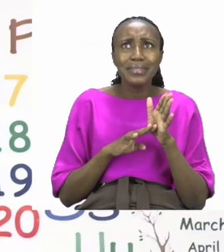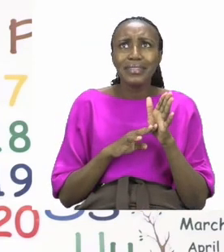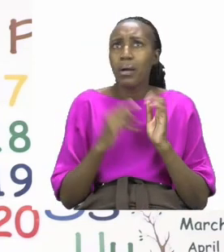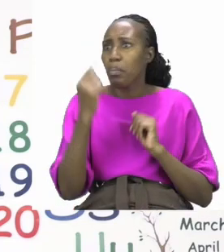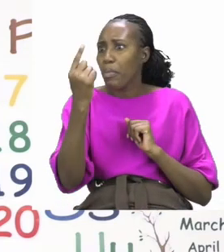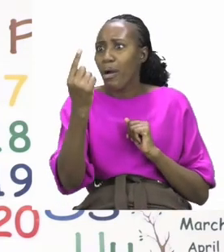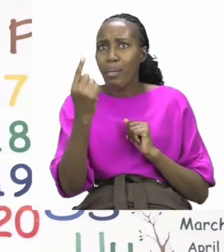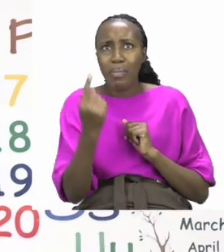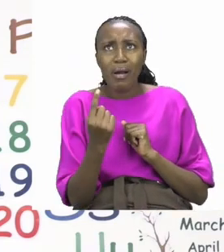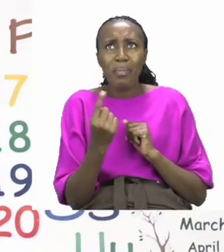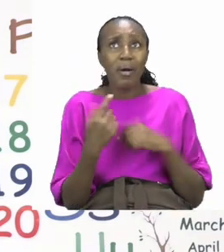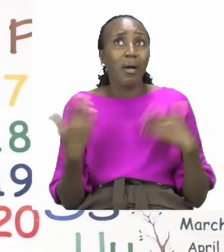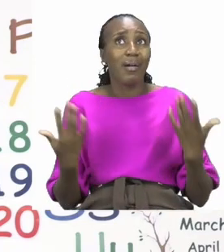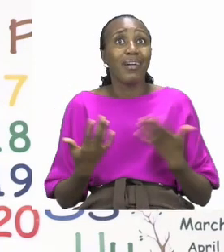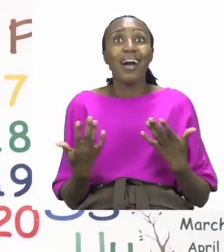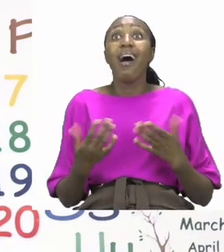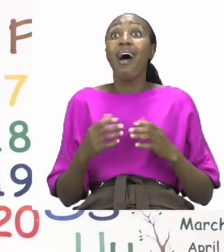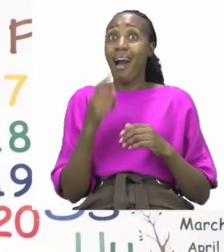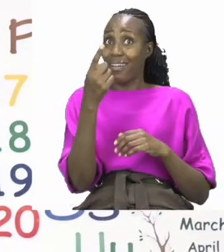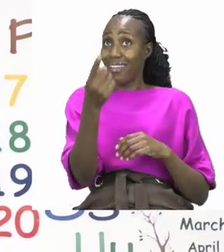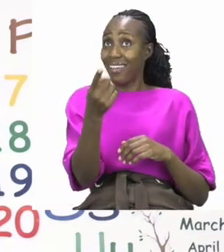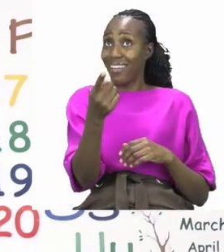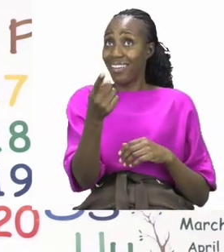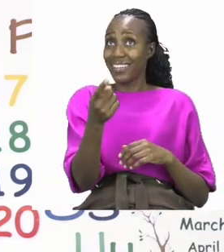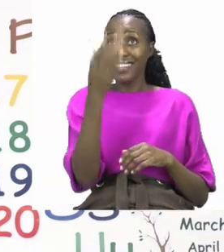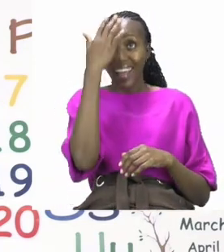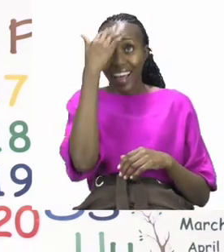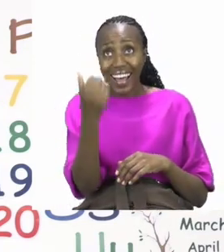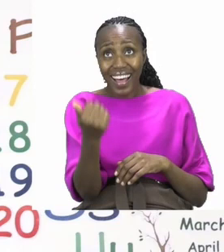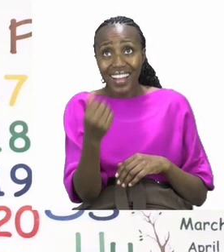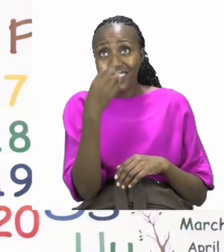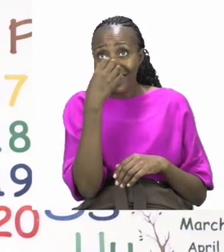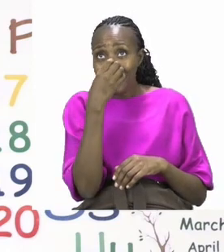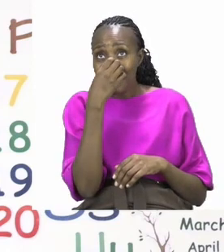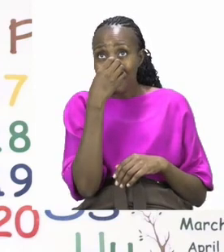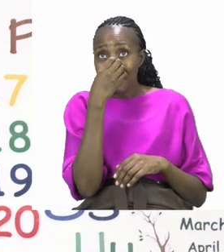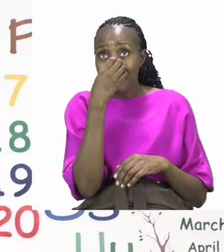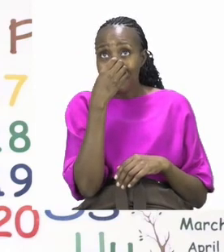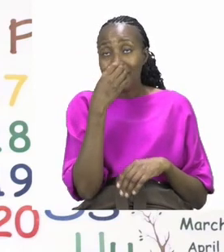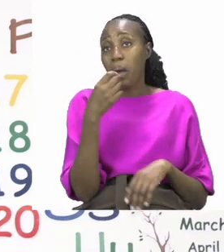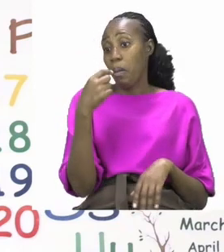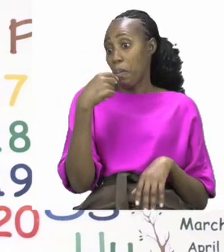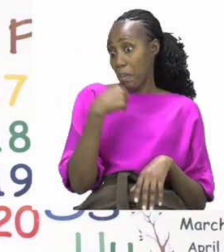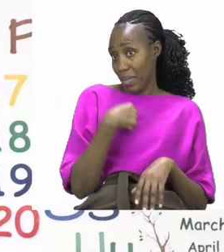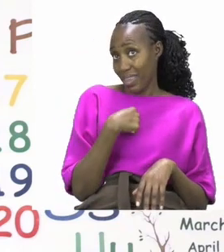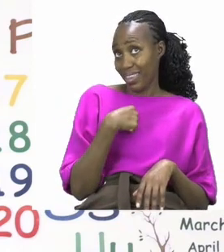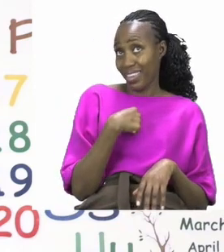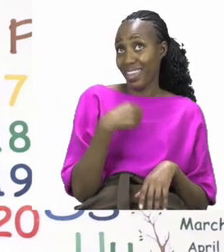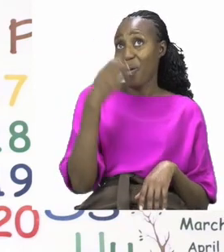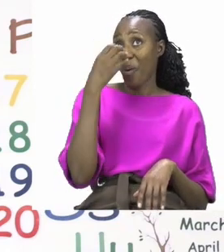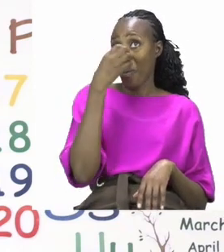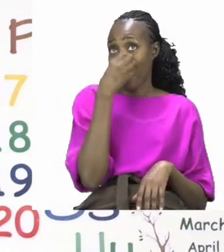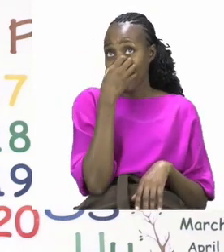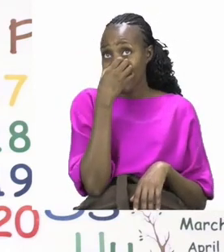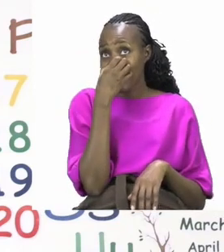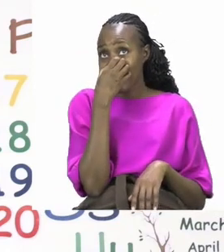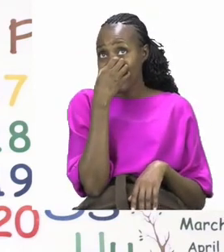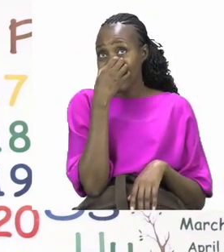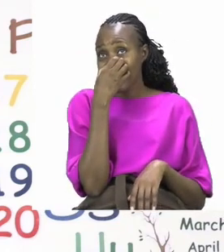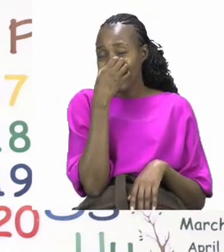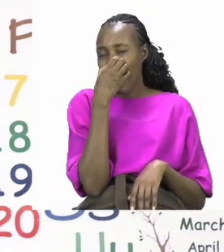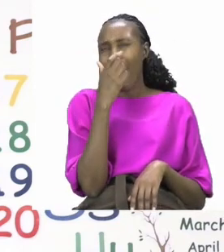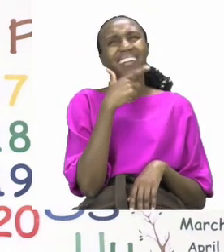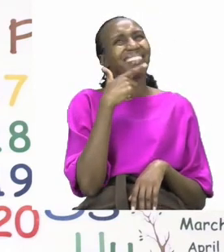today. Oh, there he is. Hello, Zoshi. So, from Zoshi and I would like to